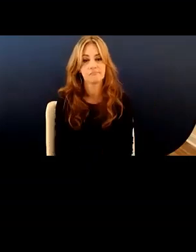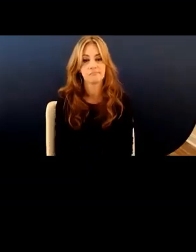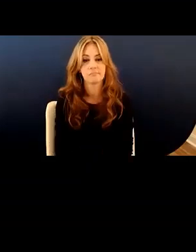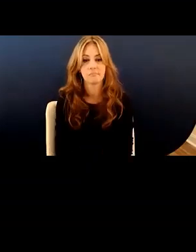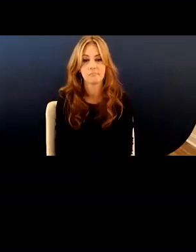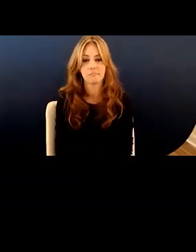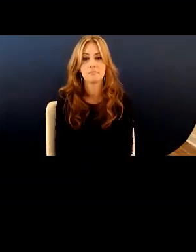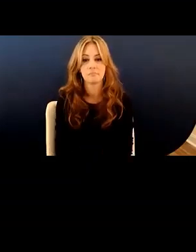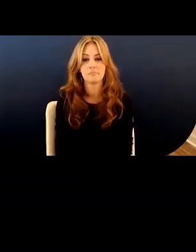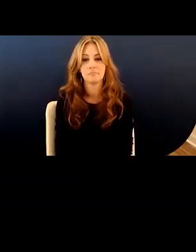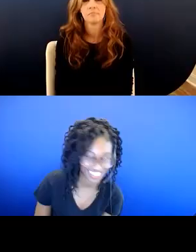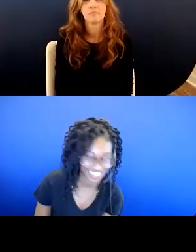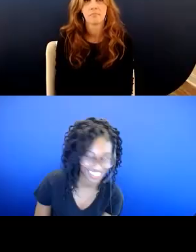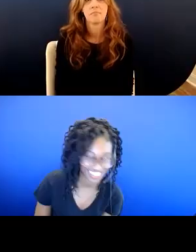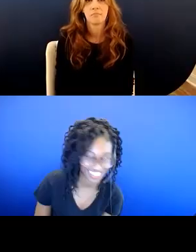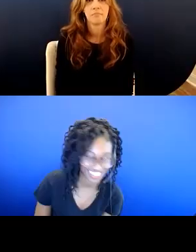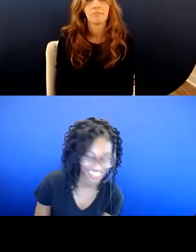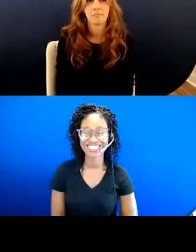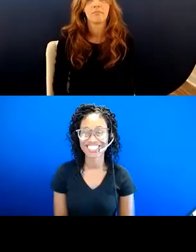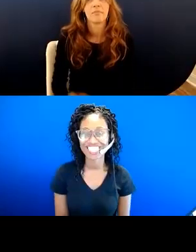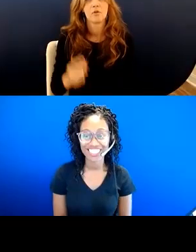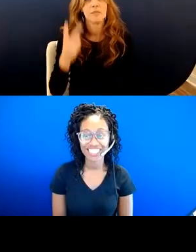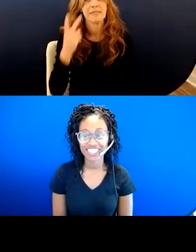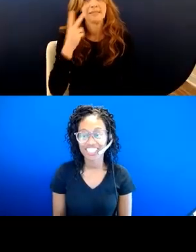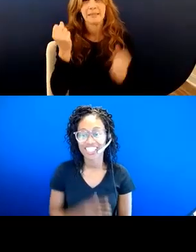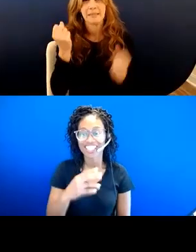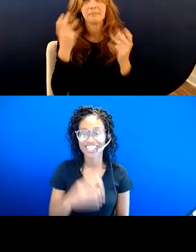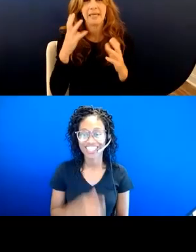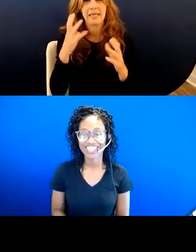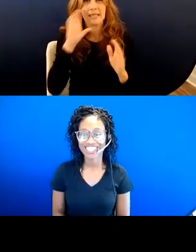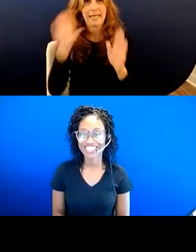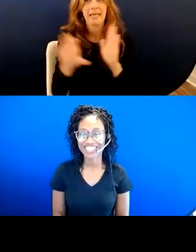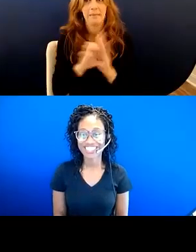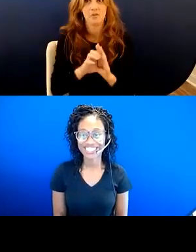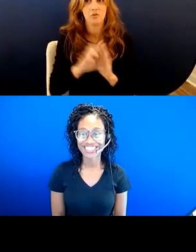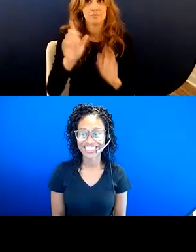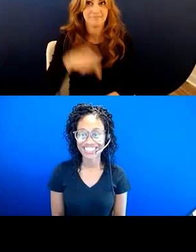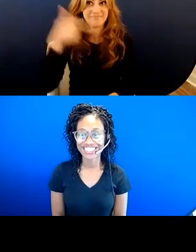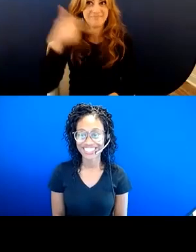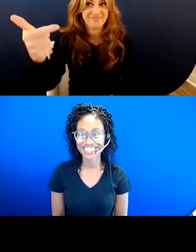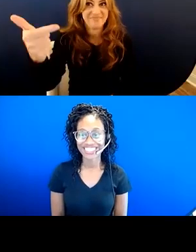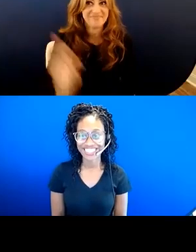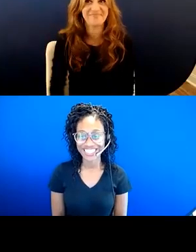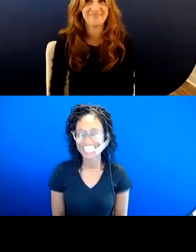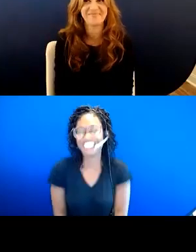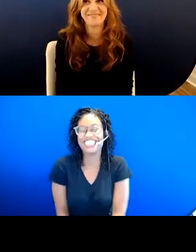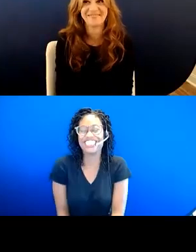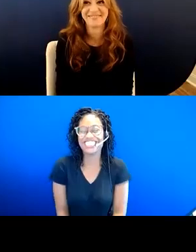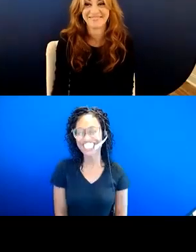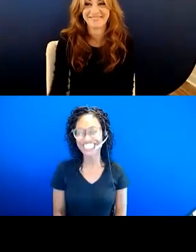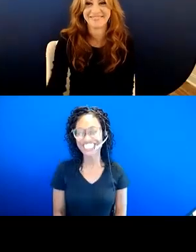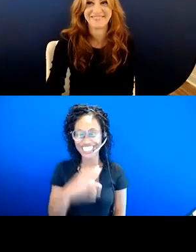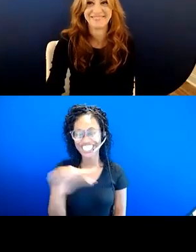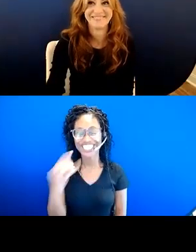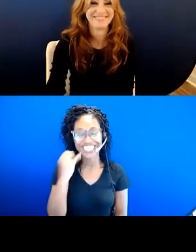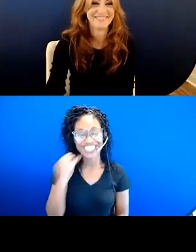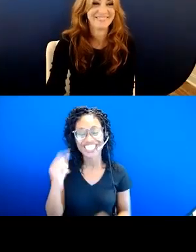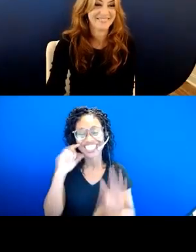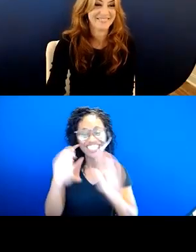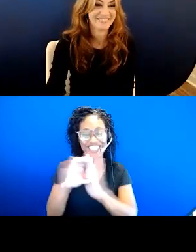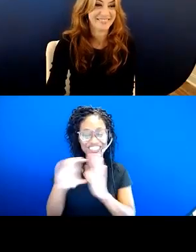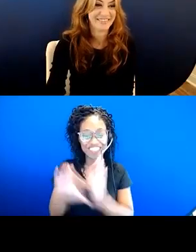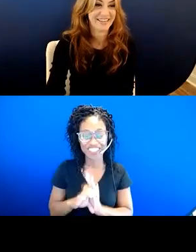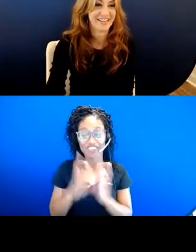And you can load up as many images that you like. The images that we allow within the interactive